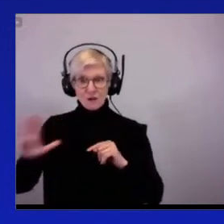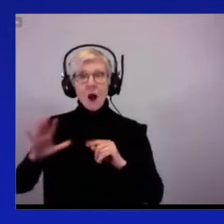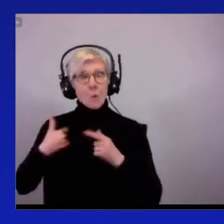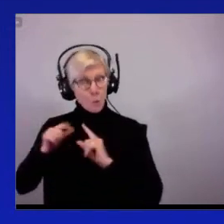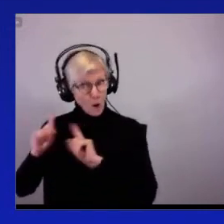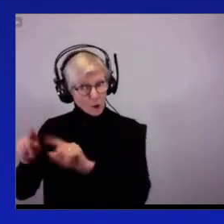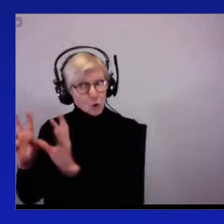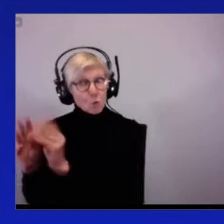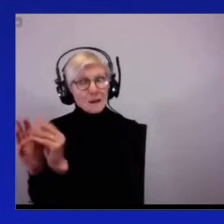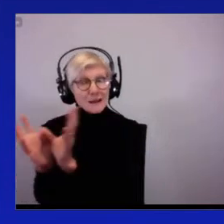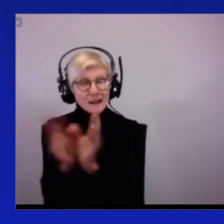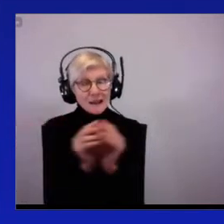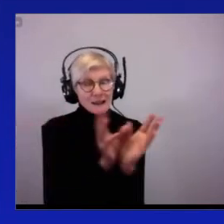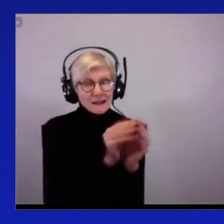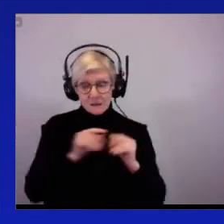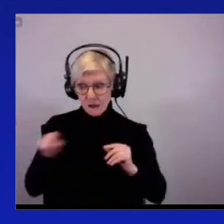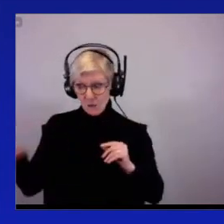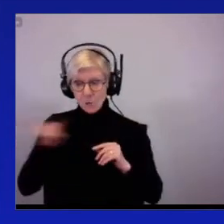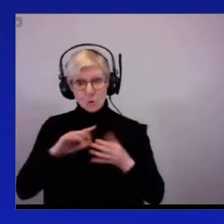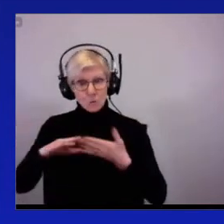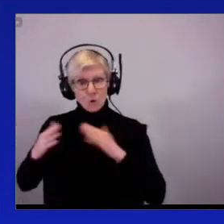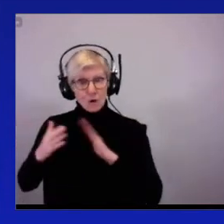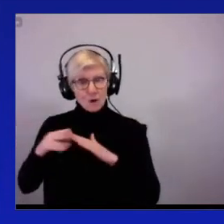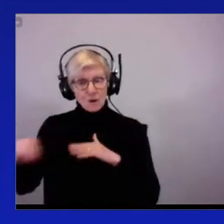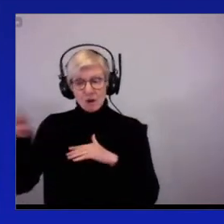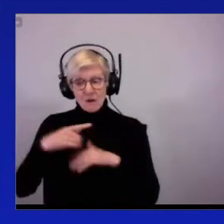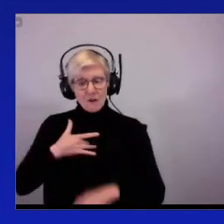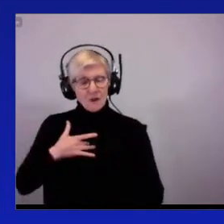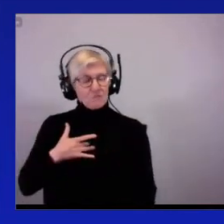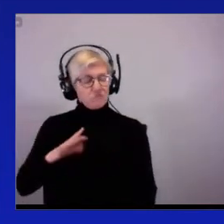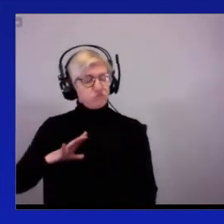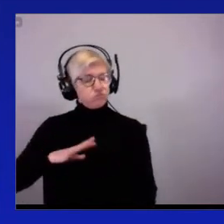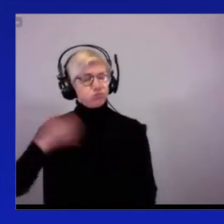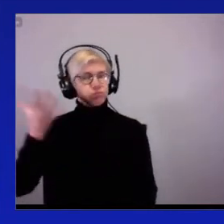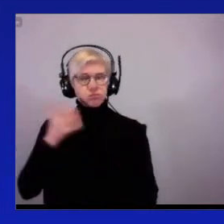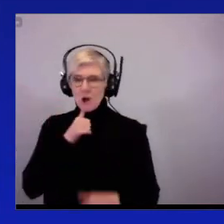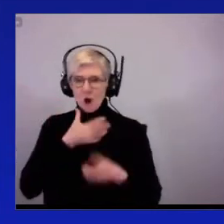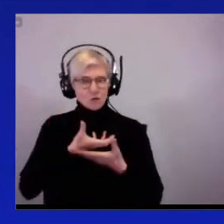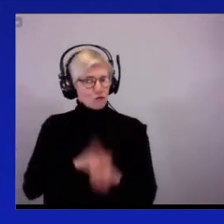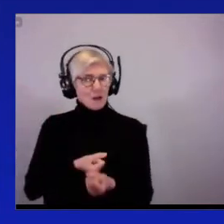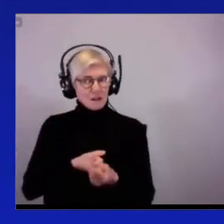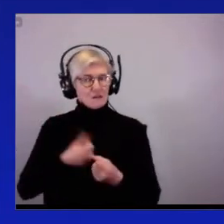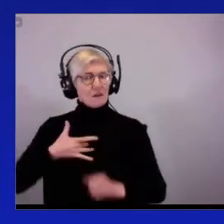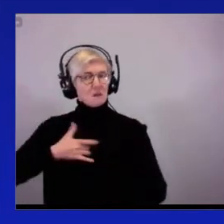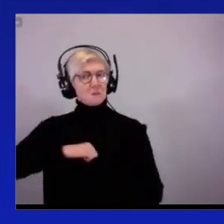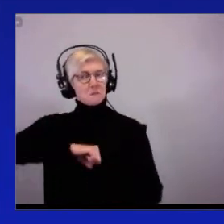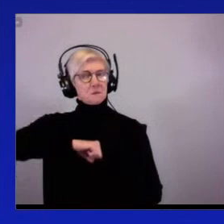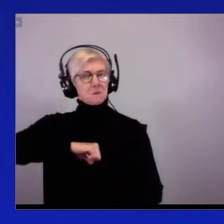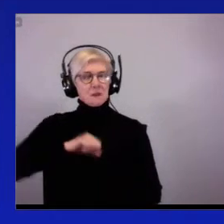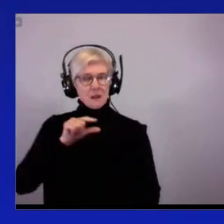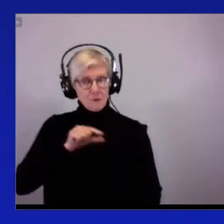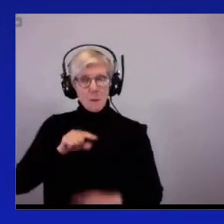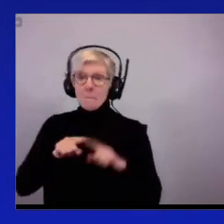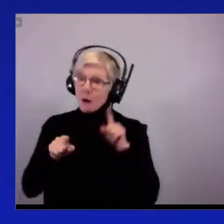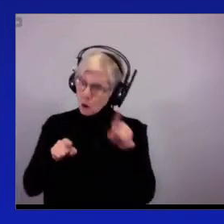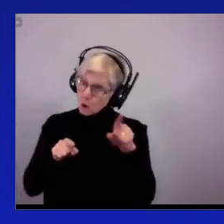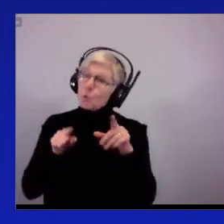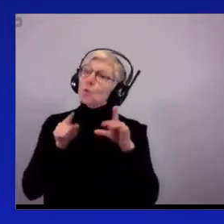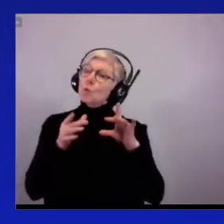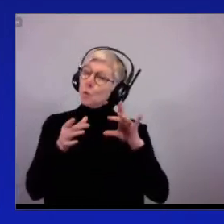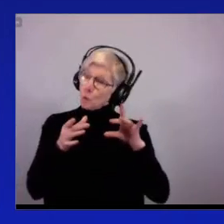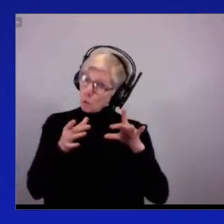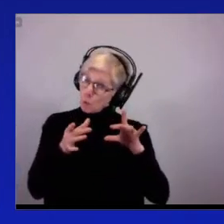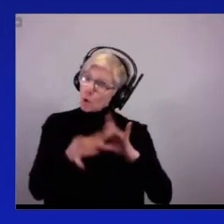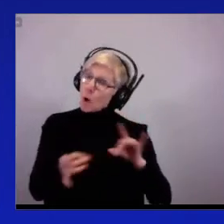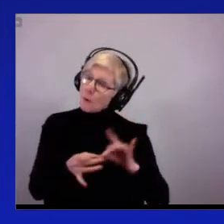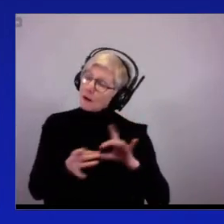I witnessed. So, you know, we're noting that there is hesitancy. You have spoken to it, and